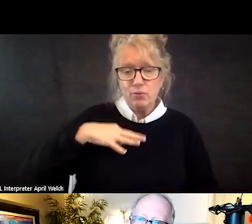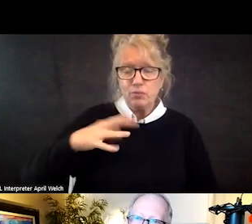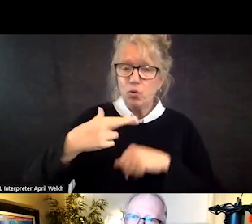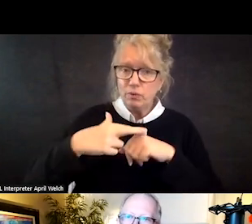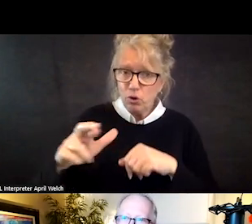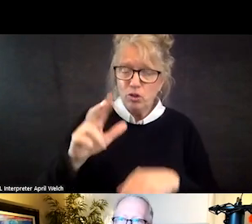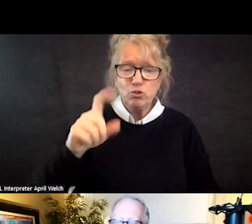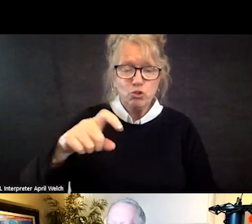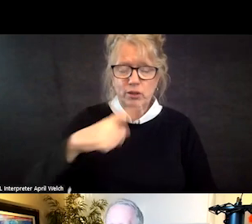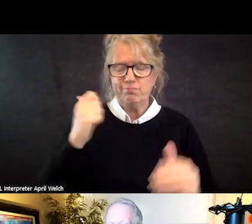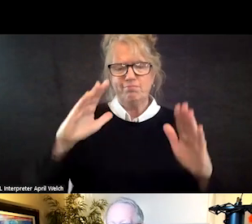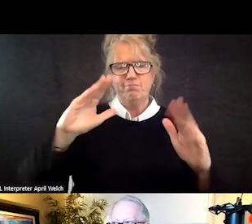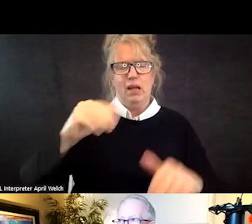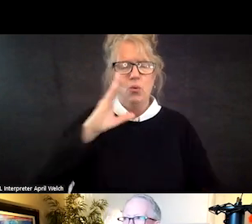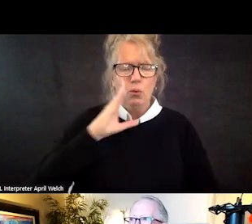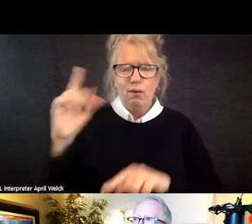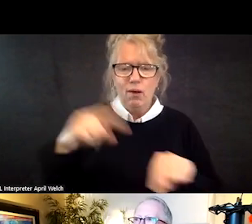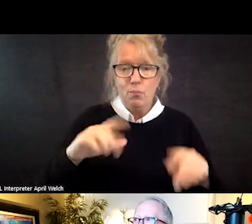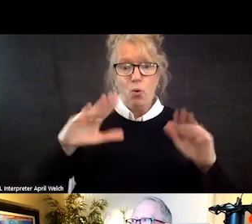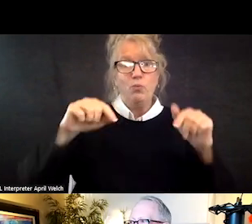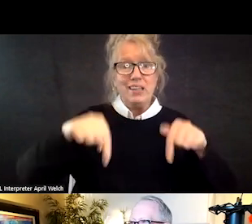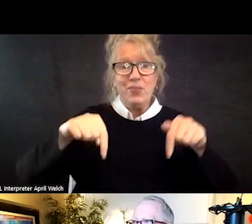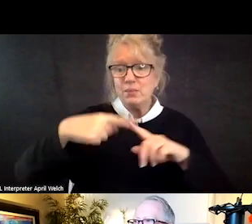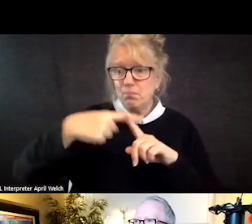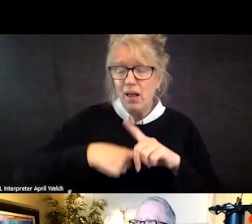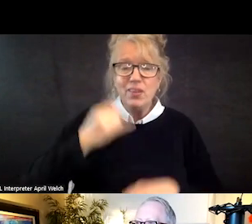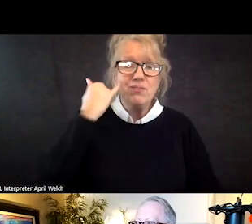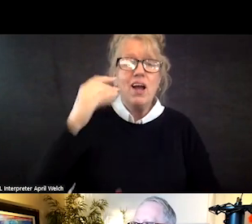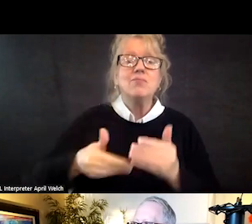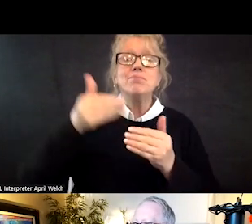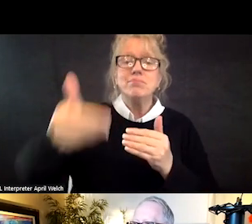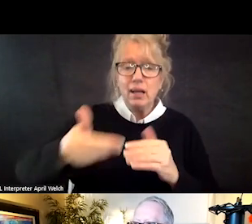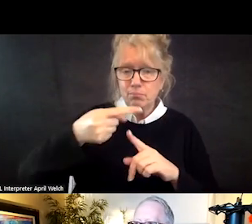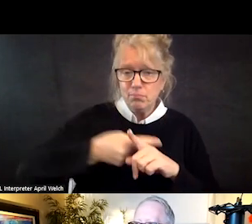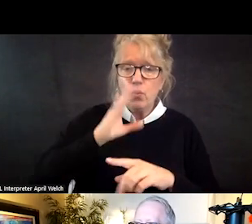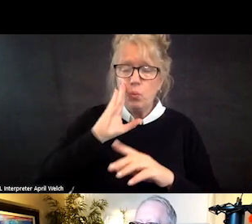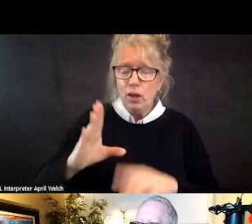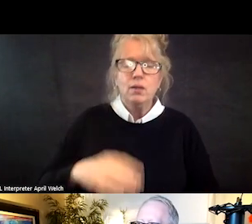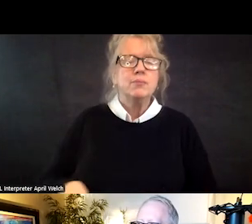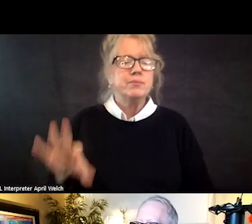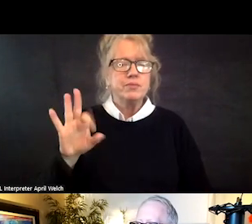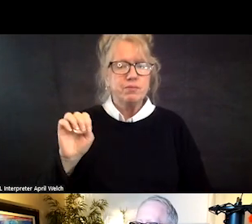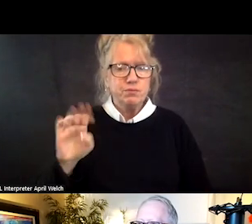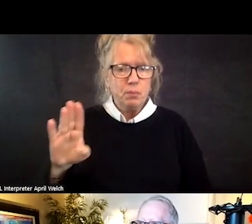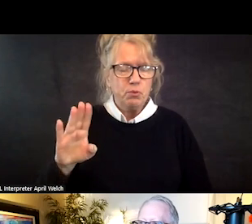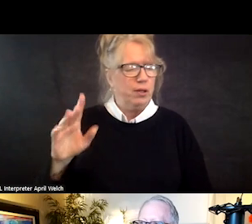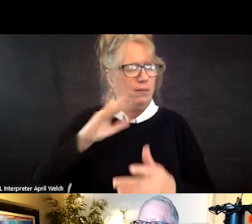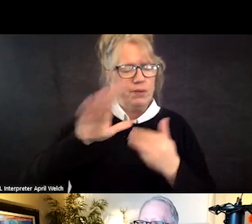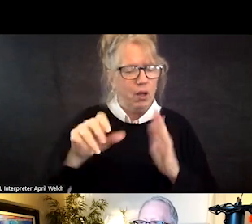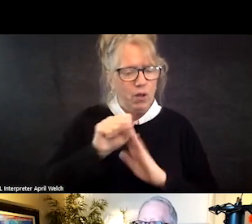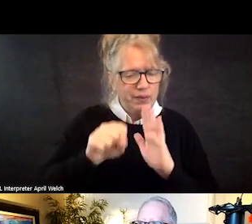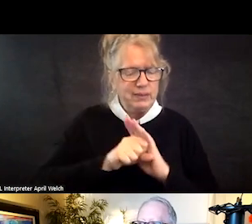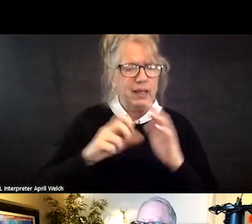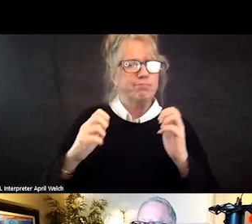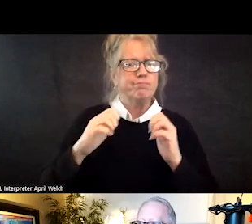So expect that to come hopefully this month, if not early next month. And then in February, all states should enact legislation